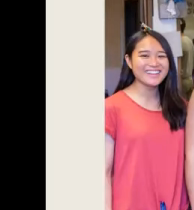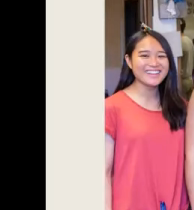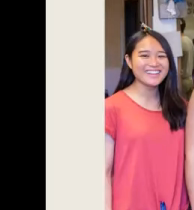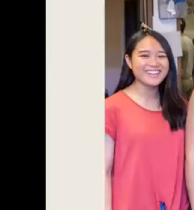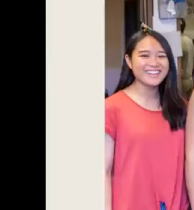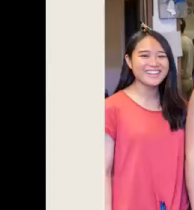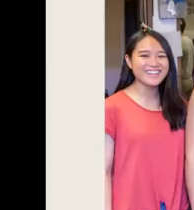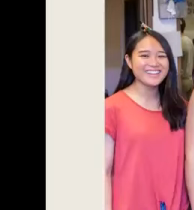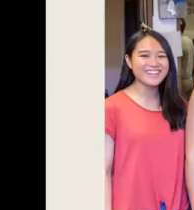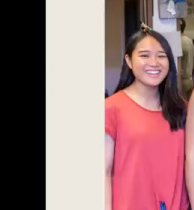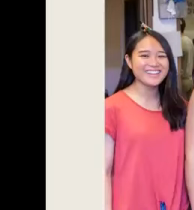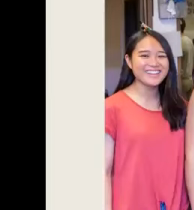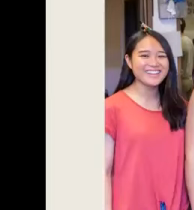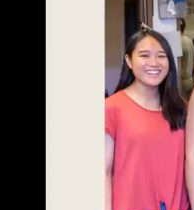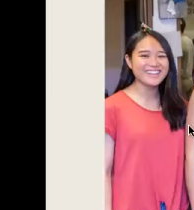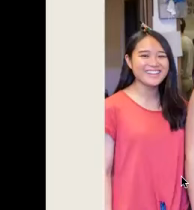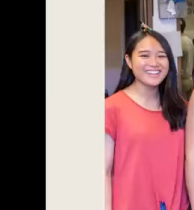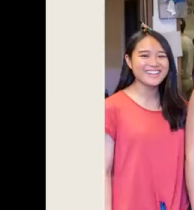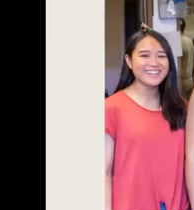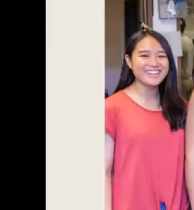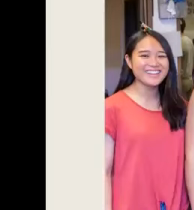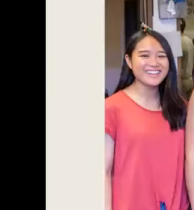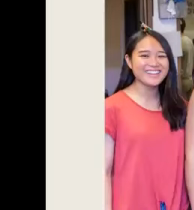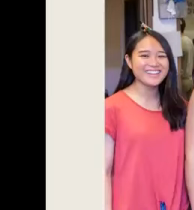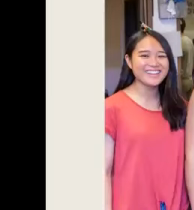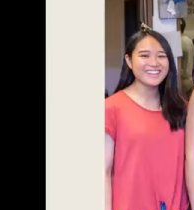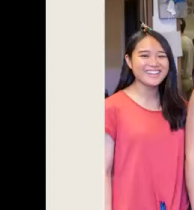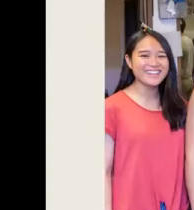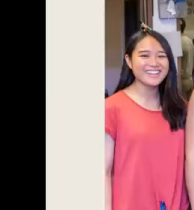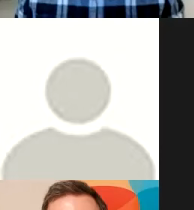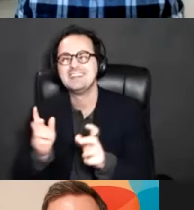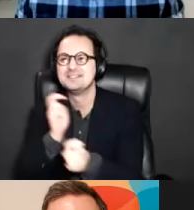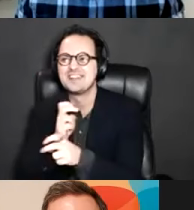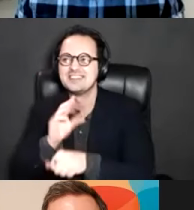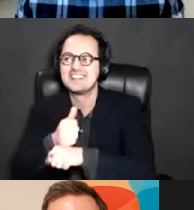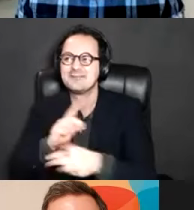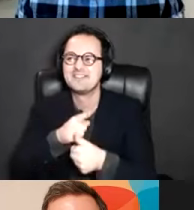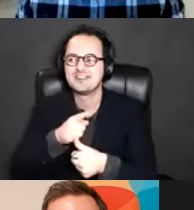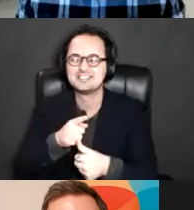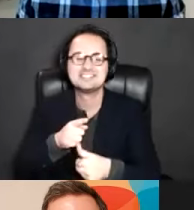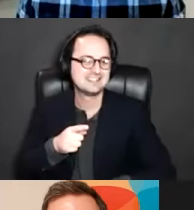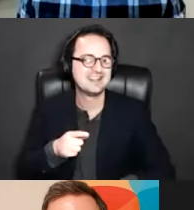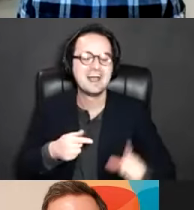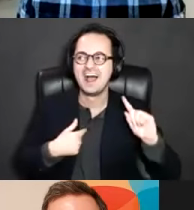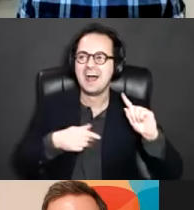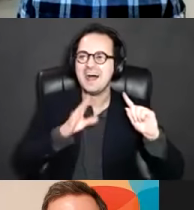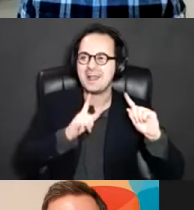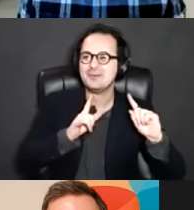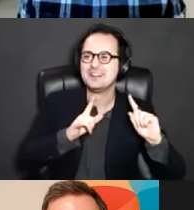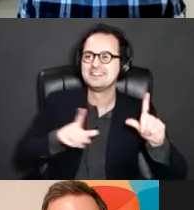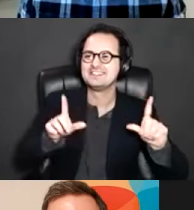to the slides, let's keep it up. I was going to ask you to take it down, but given how hard it was to put it up, so I'll take